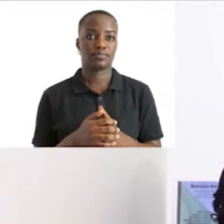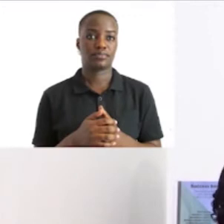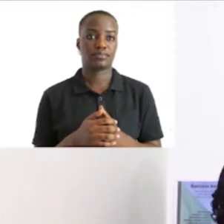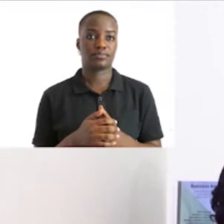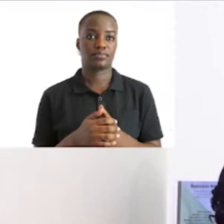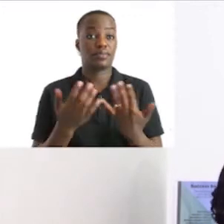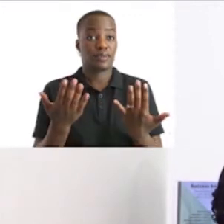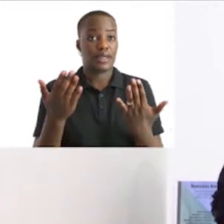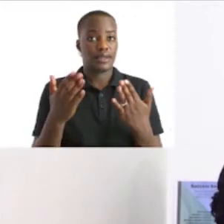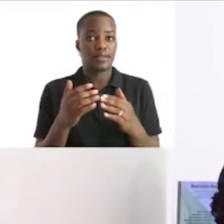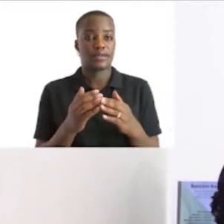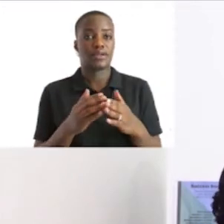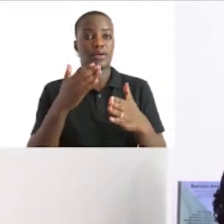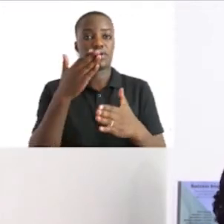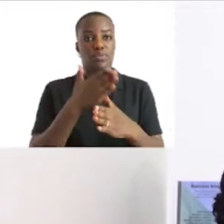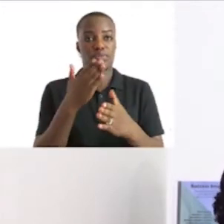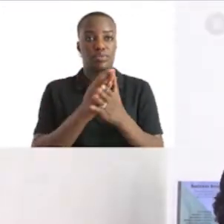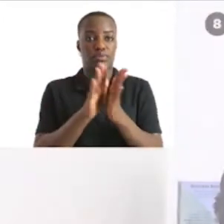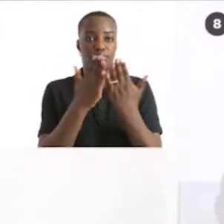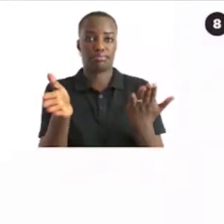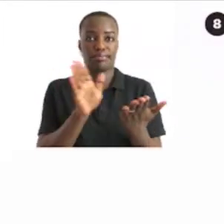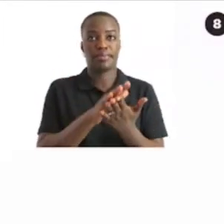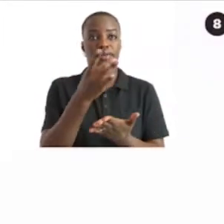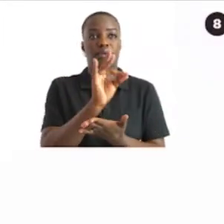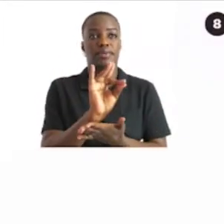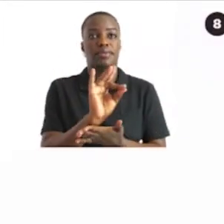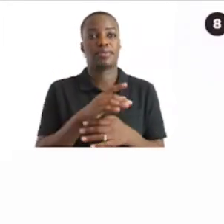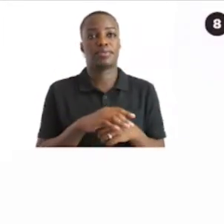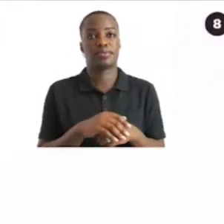Let's now take a look at the exercise on page 8.